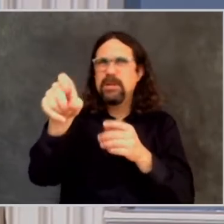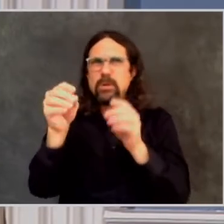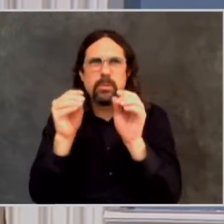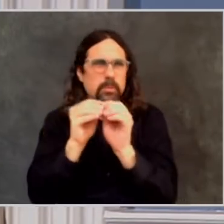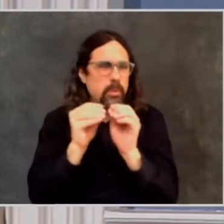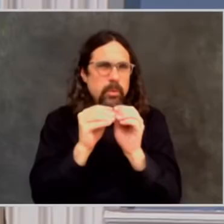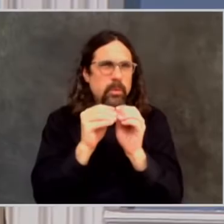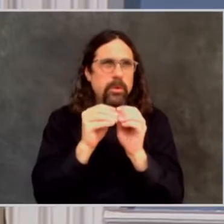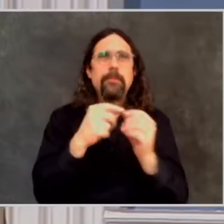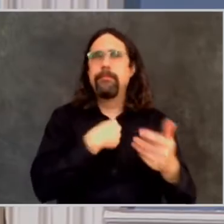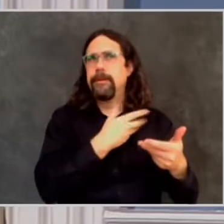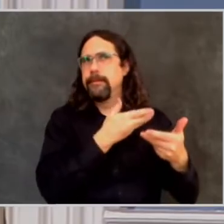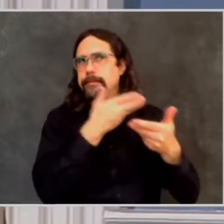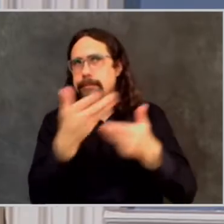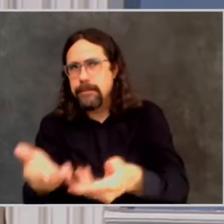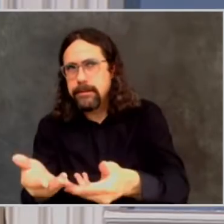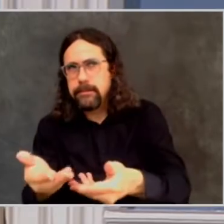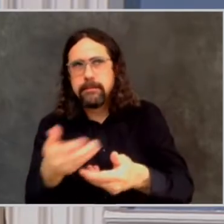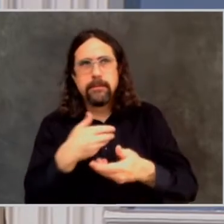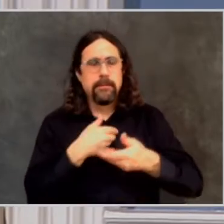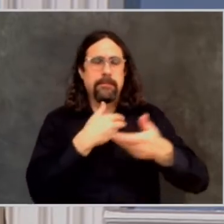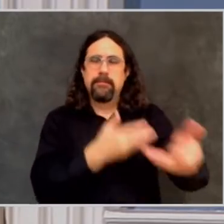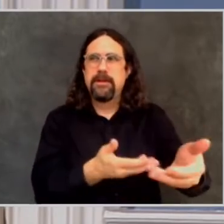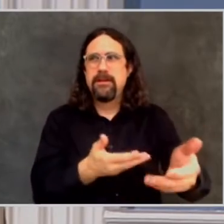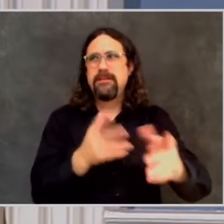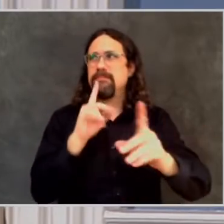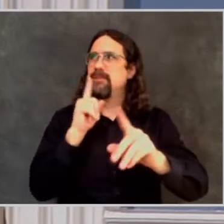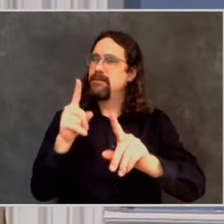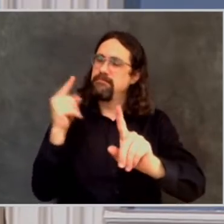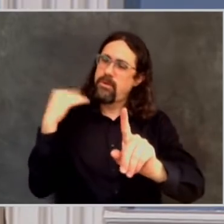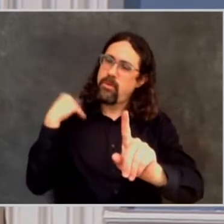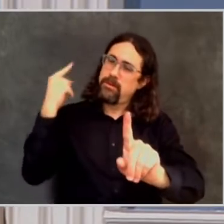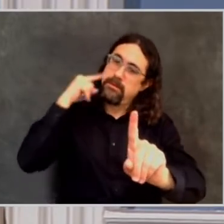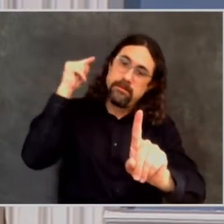you. Last call, Mary from the Brooklyn Eagle. Mary?